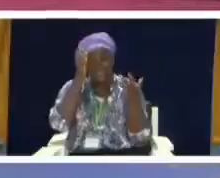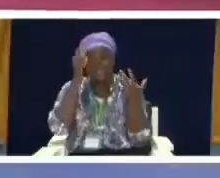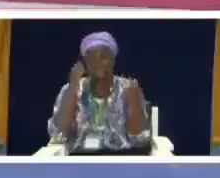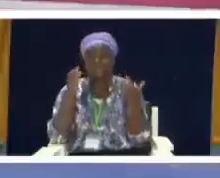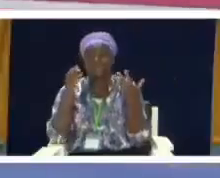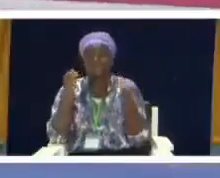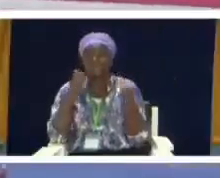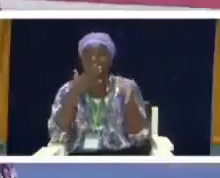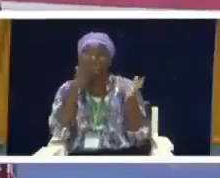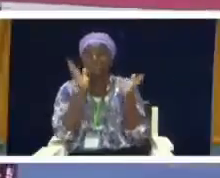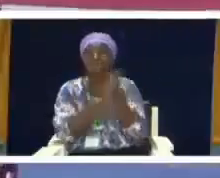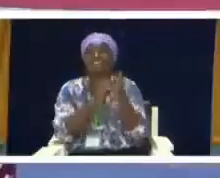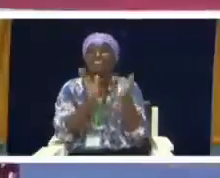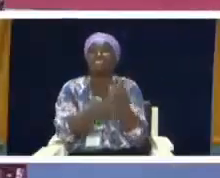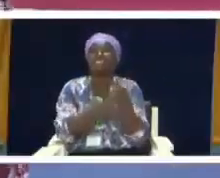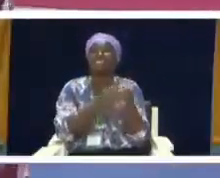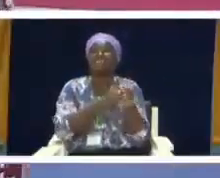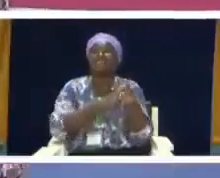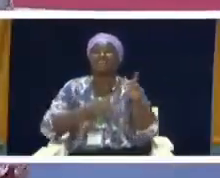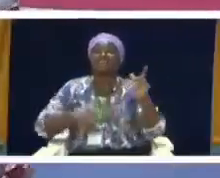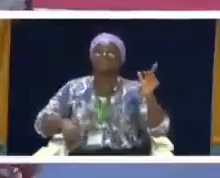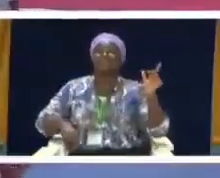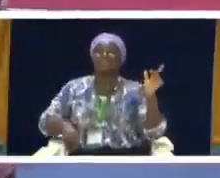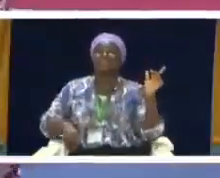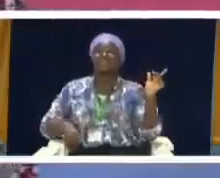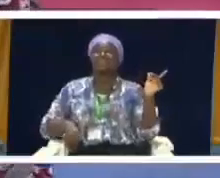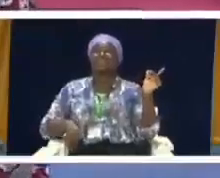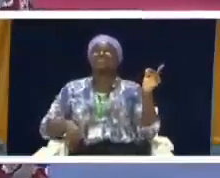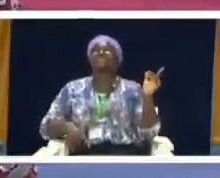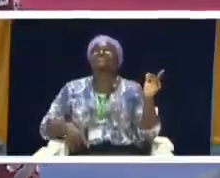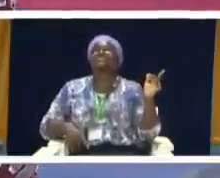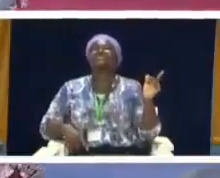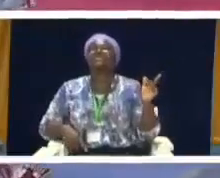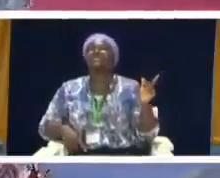Praise the Lord.